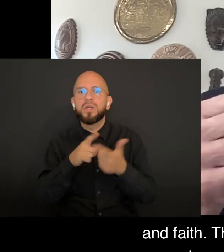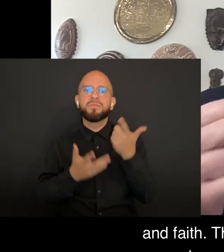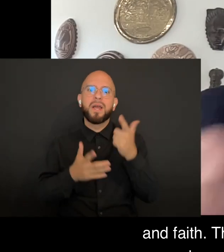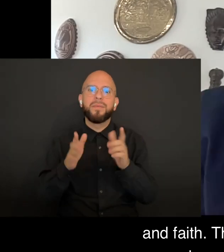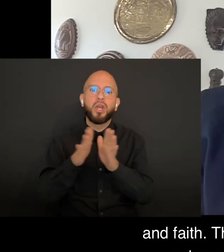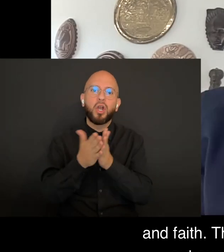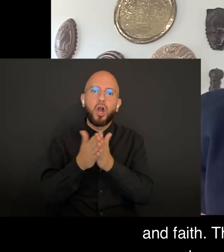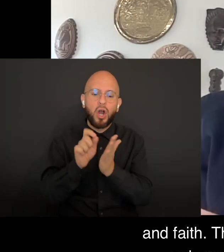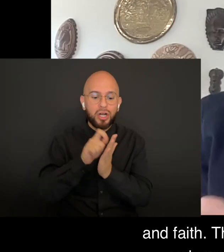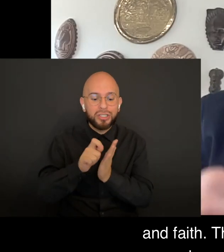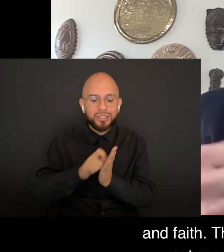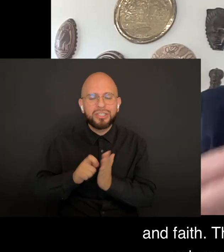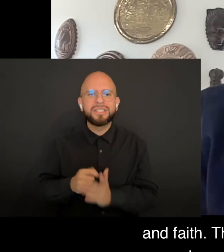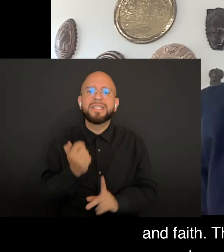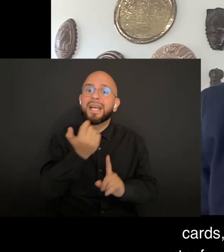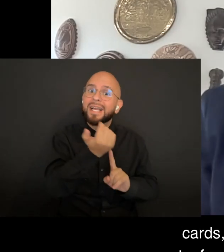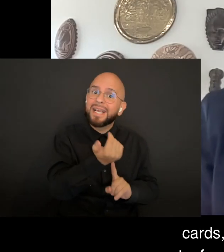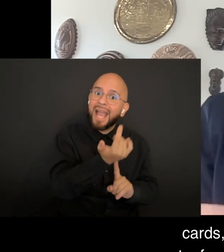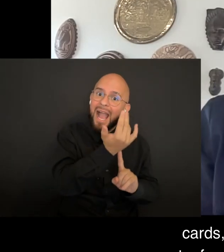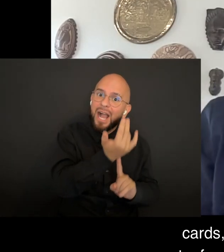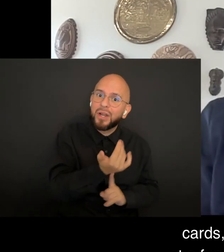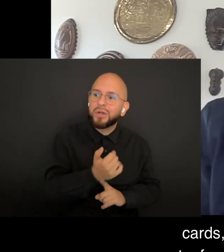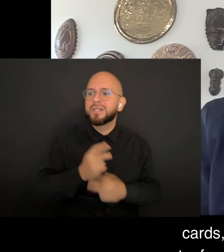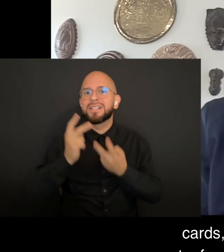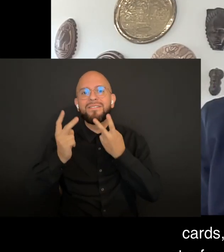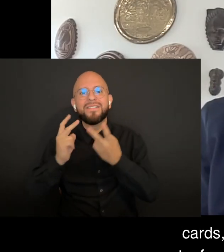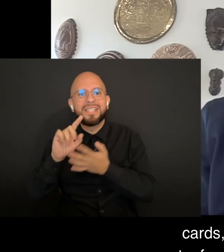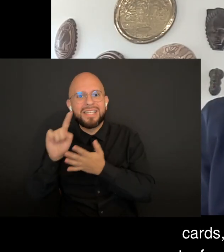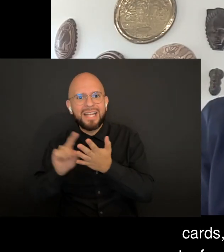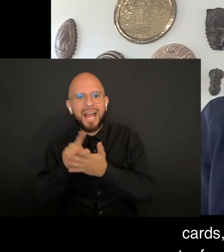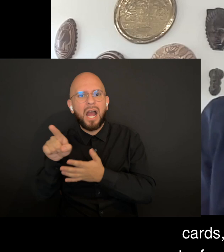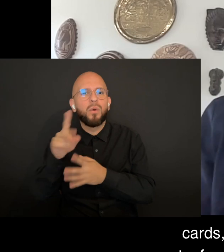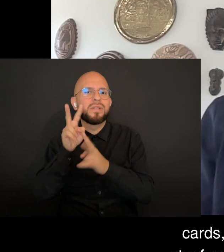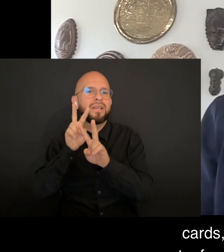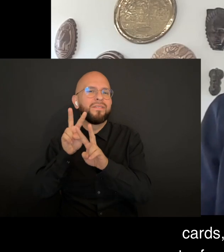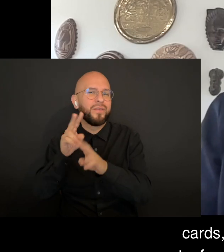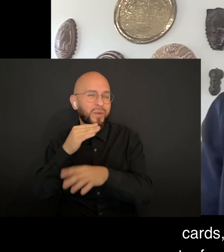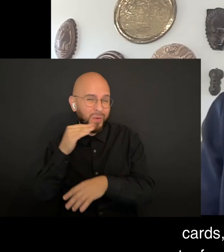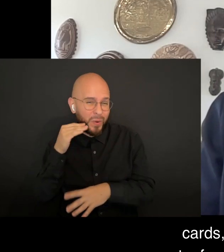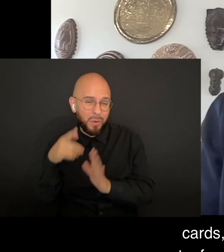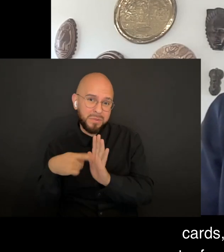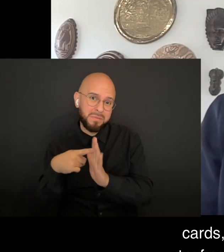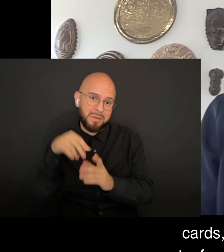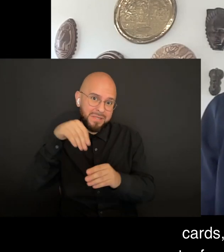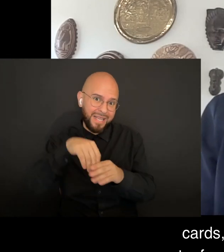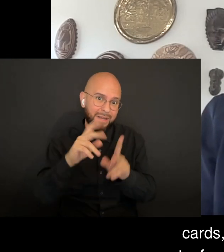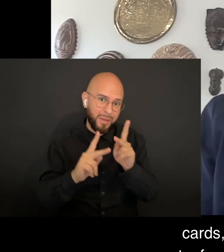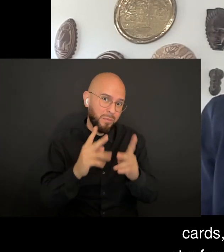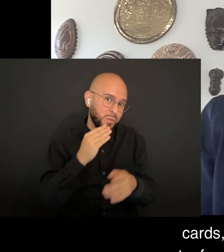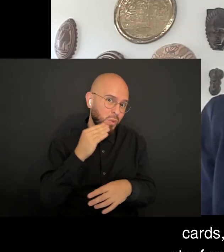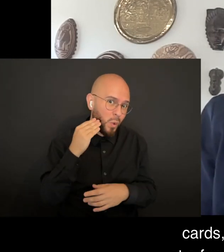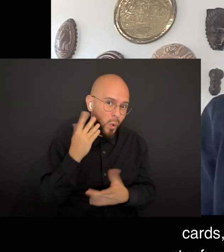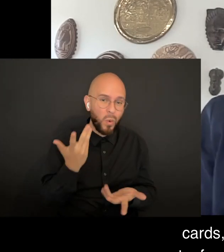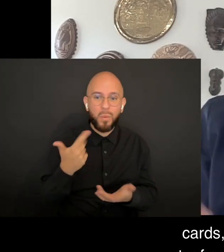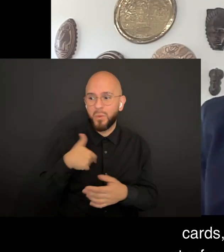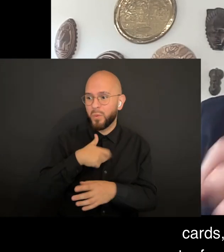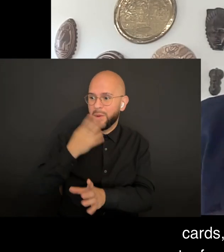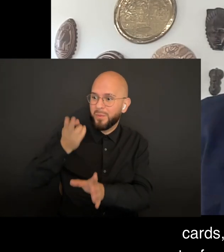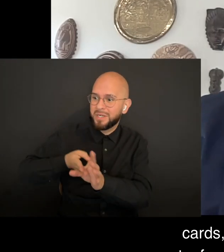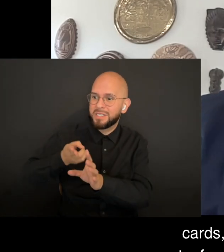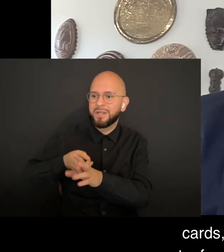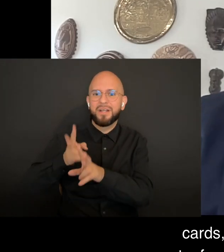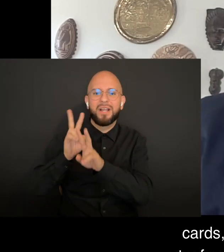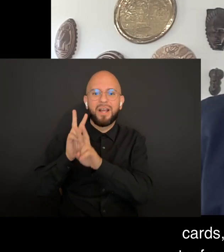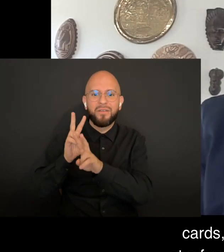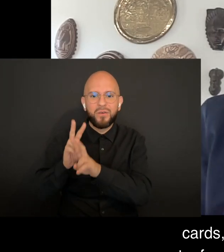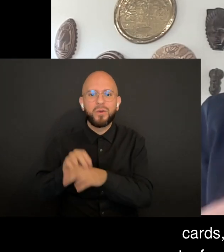do it by sending flowers, writing cards, lighting candles, going to visiting hours at a funeral home, sometimes